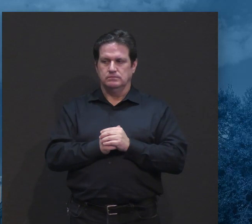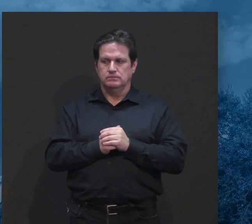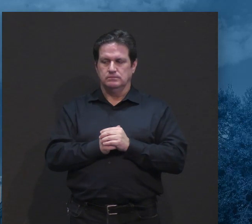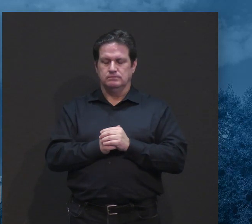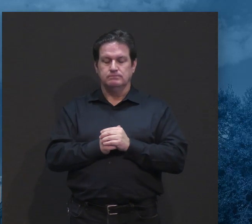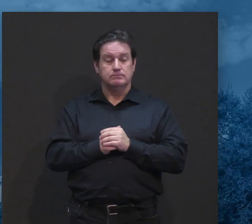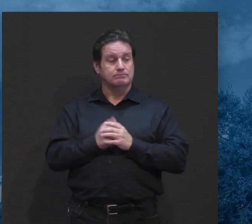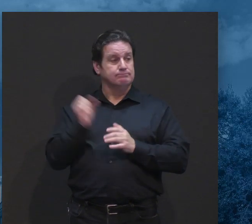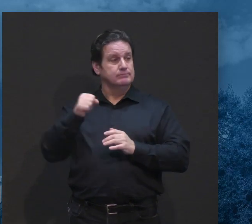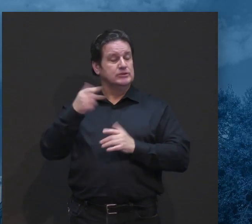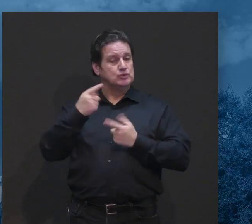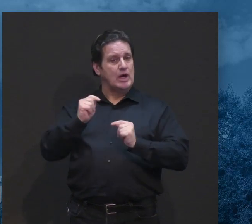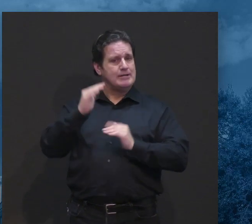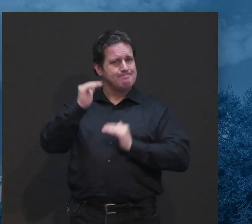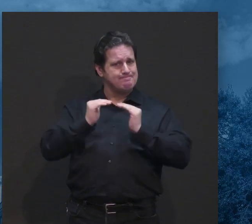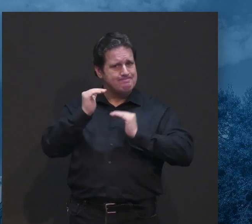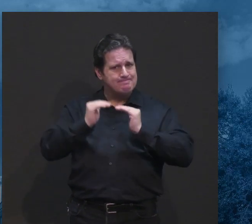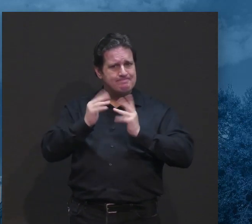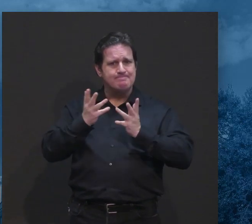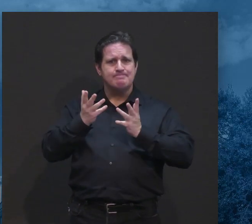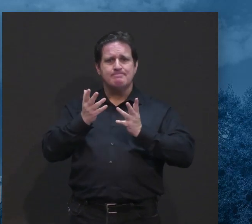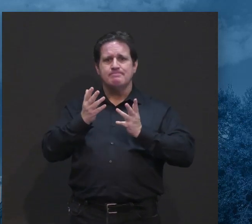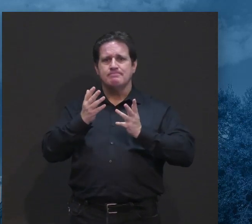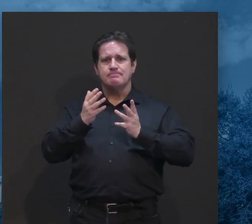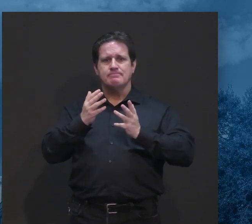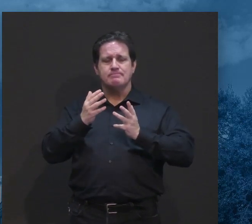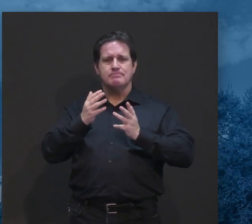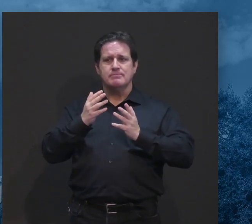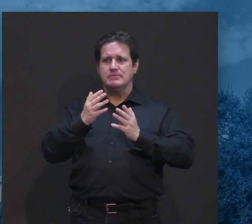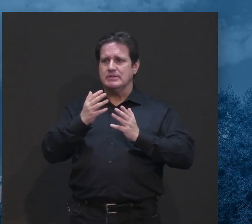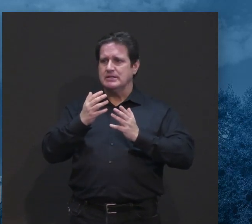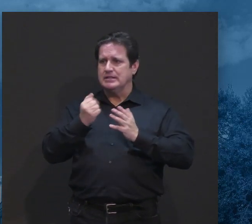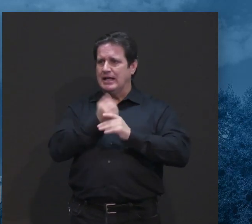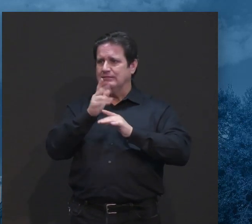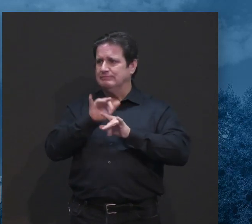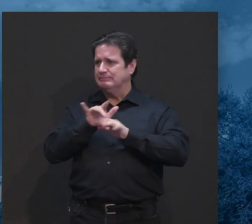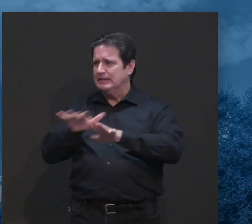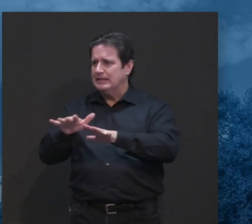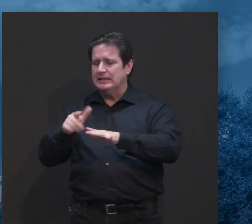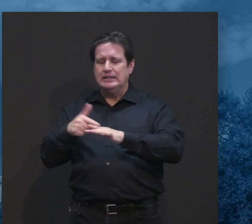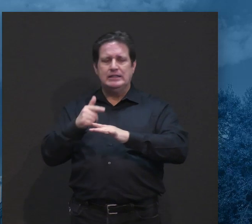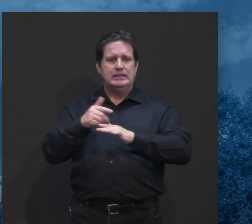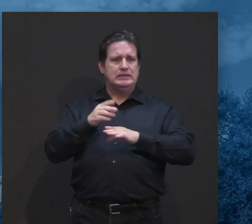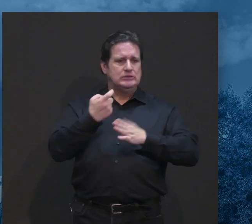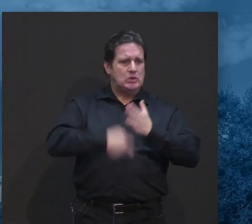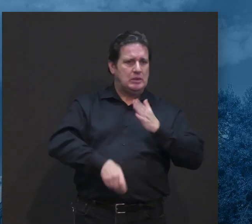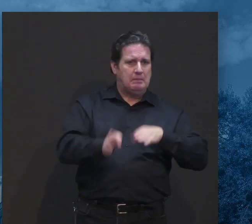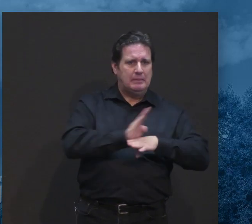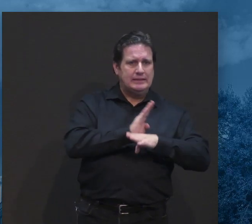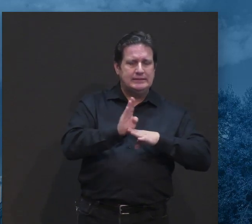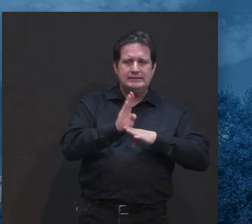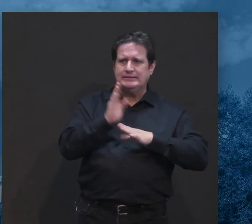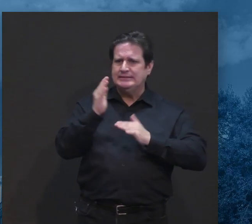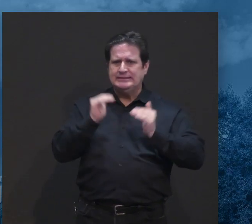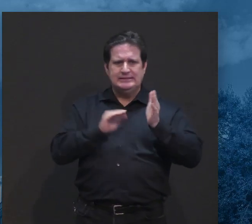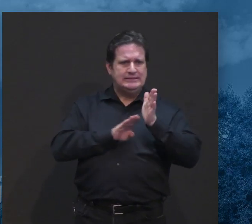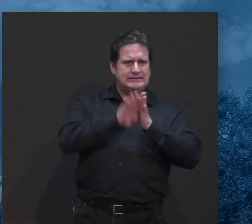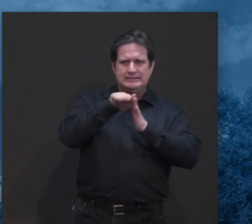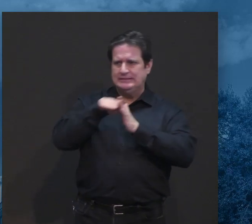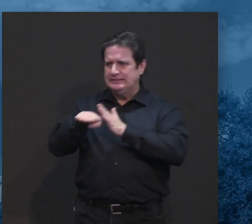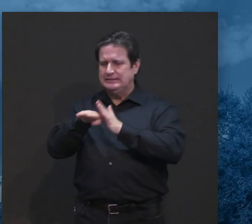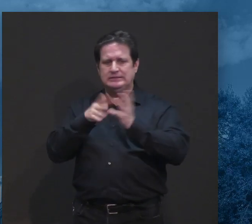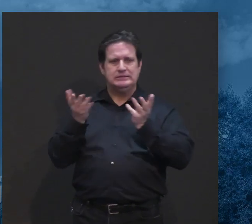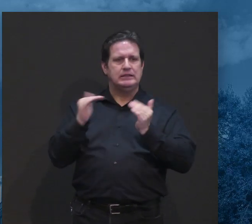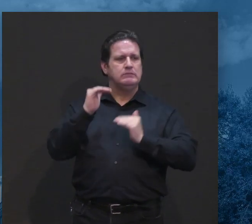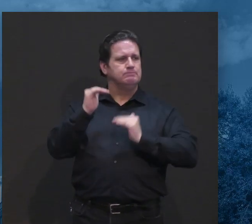currently in place. But yeah, we try to balance out the equities there and the costs associated with the benefits that